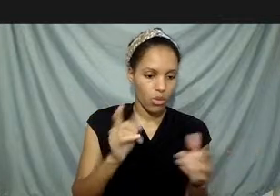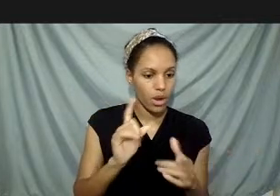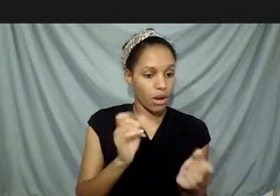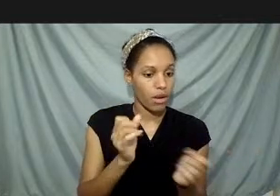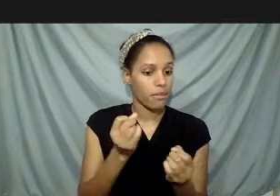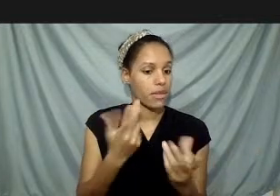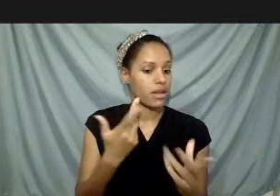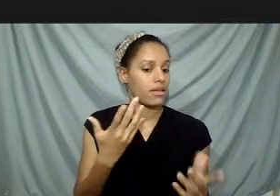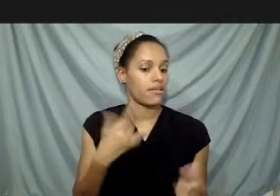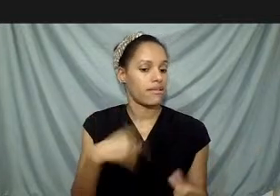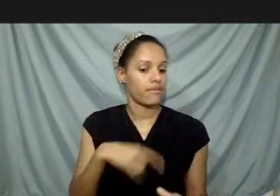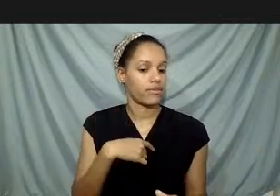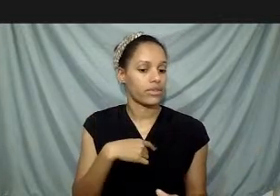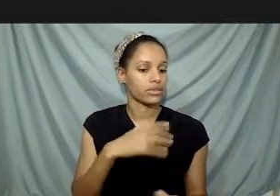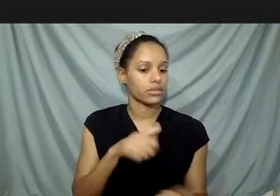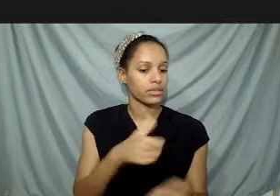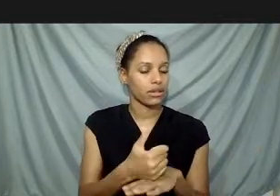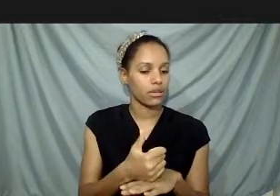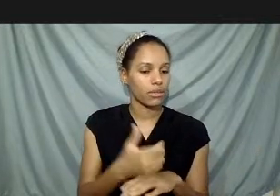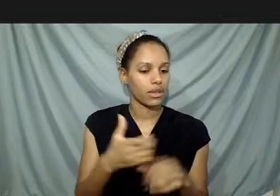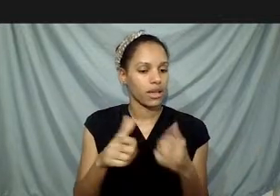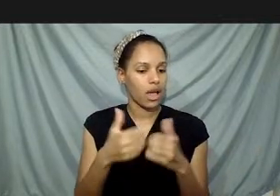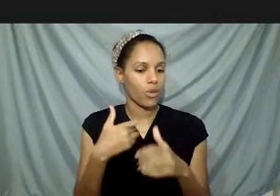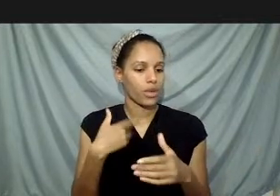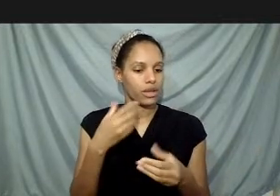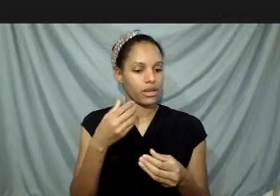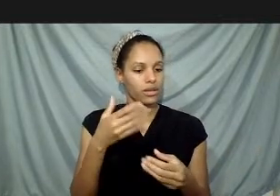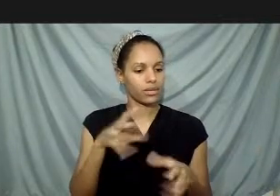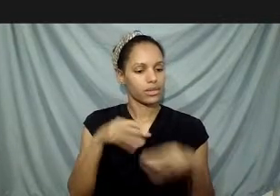are in terms of how we're receiving information.